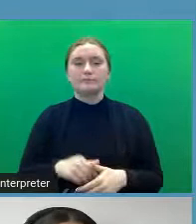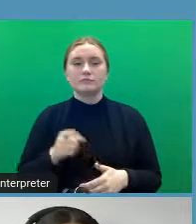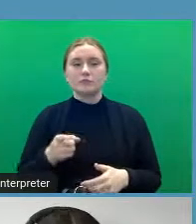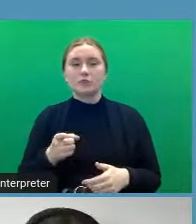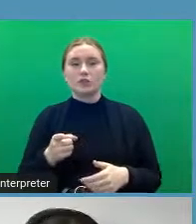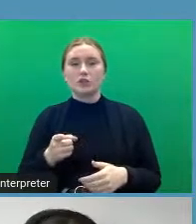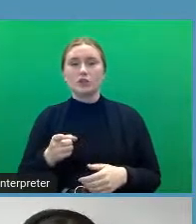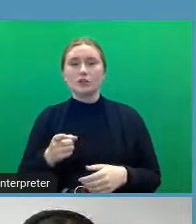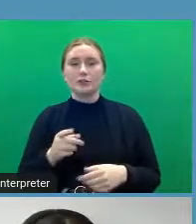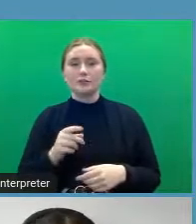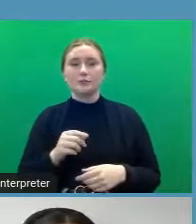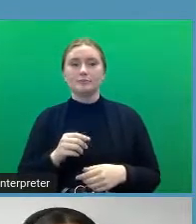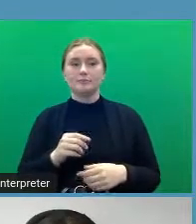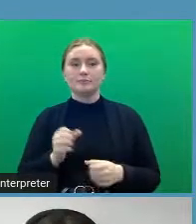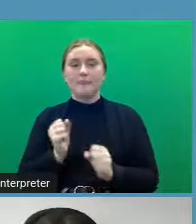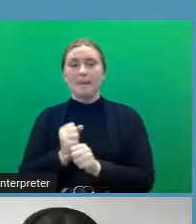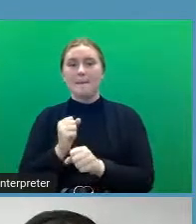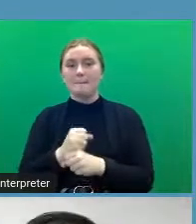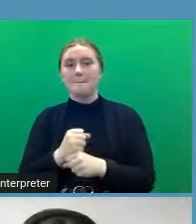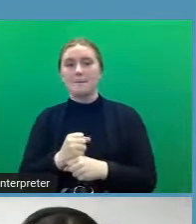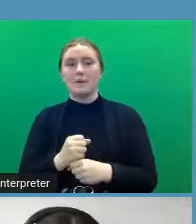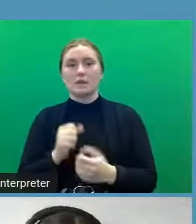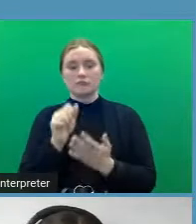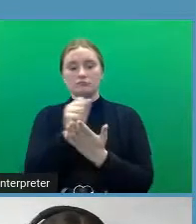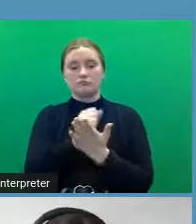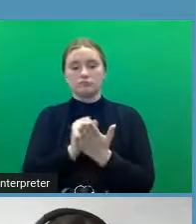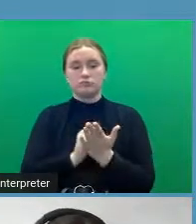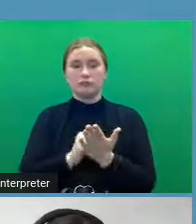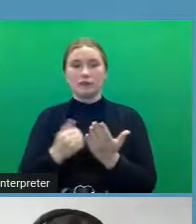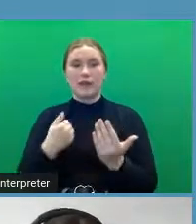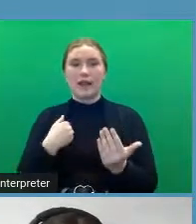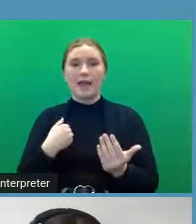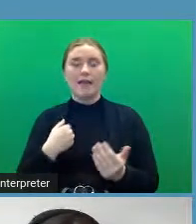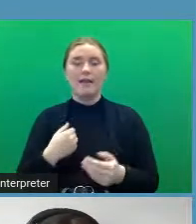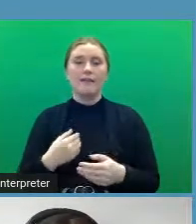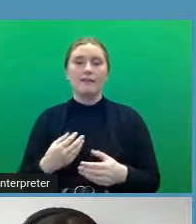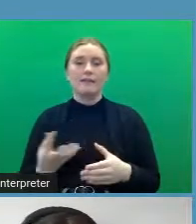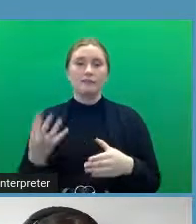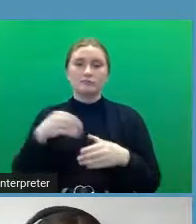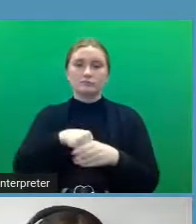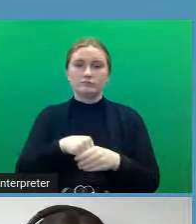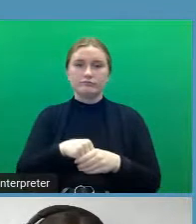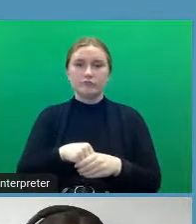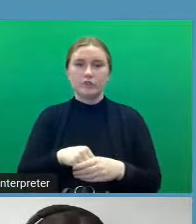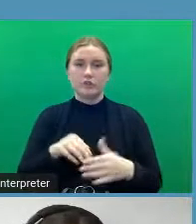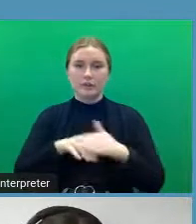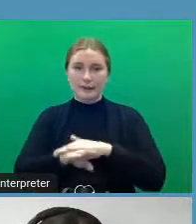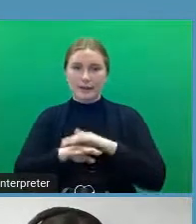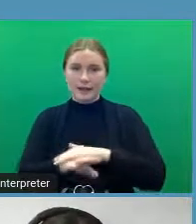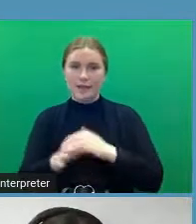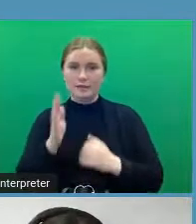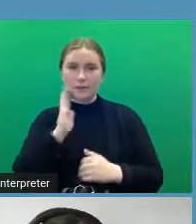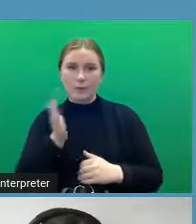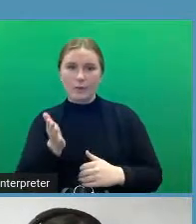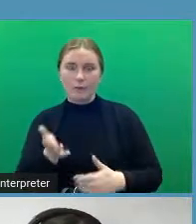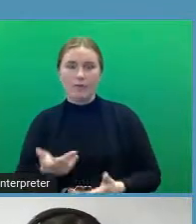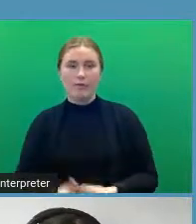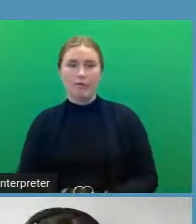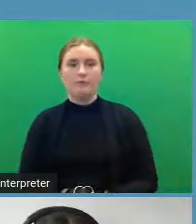it by writing a script that includes the descriptive content required to convey all of that visual